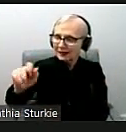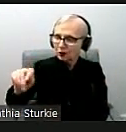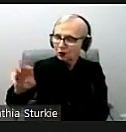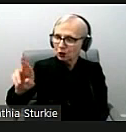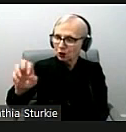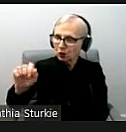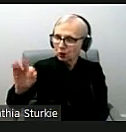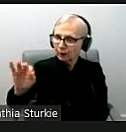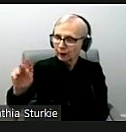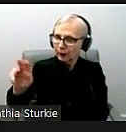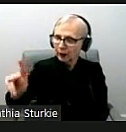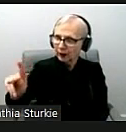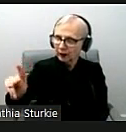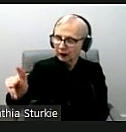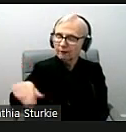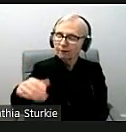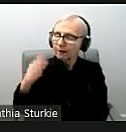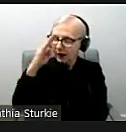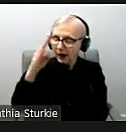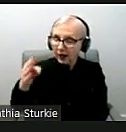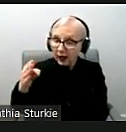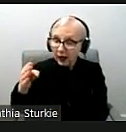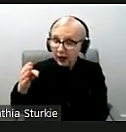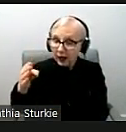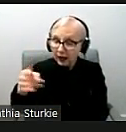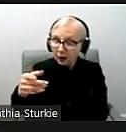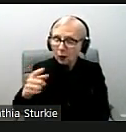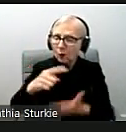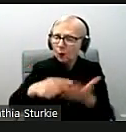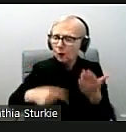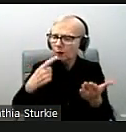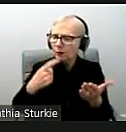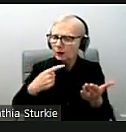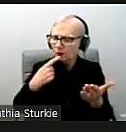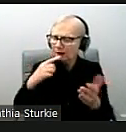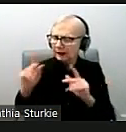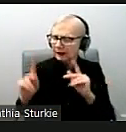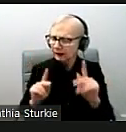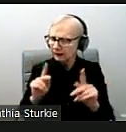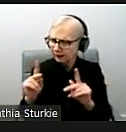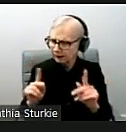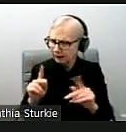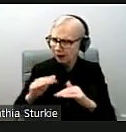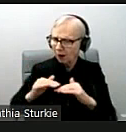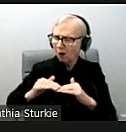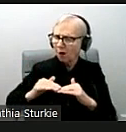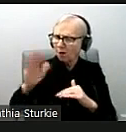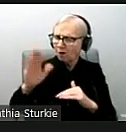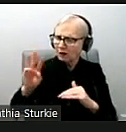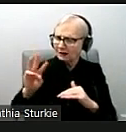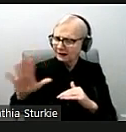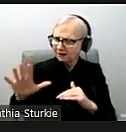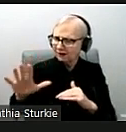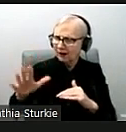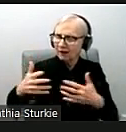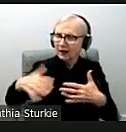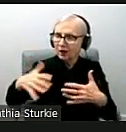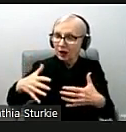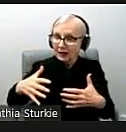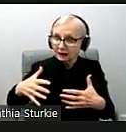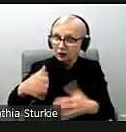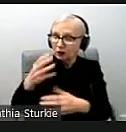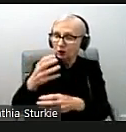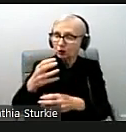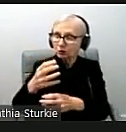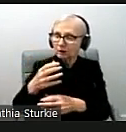Hi. What would you say to people, particularly over 65, who are anxious to get their,